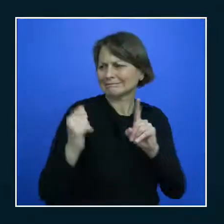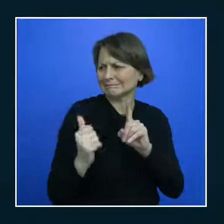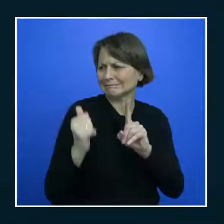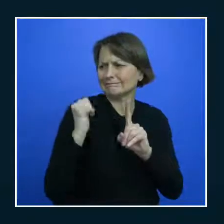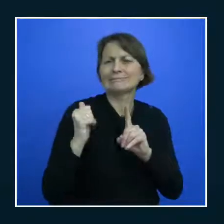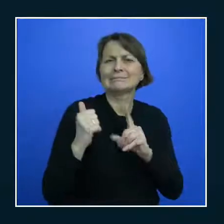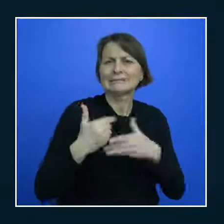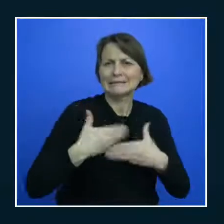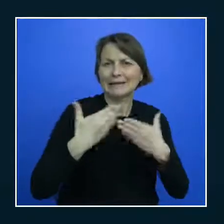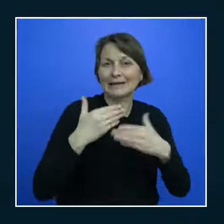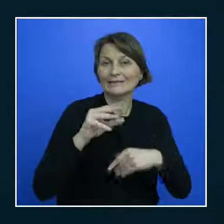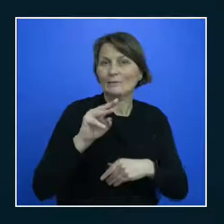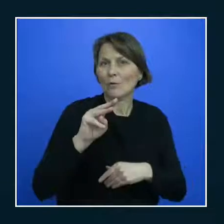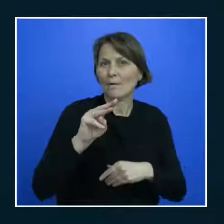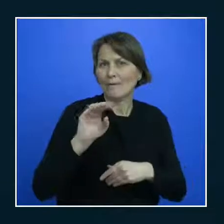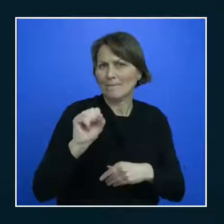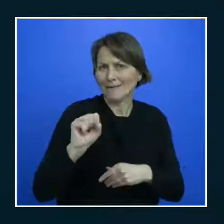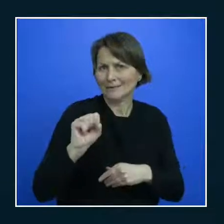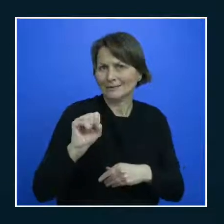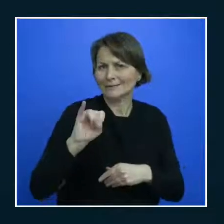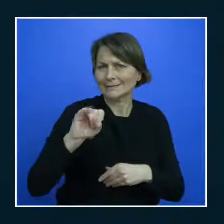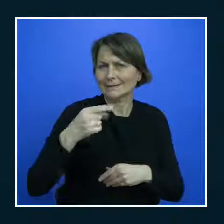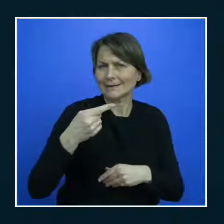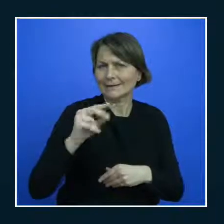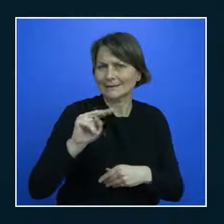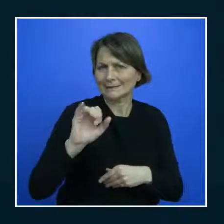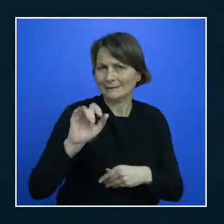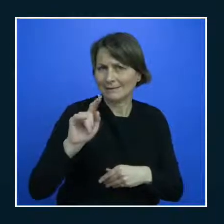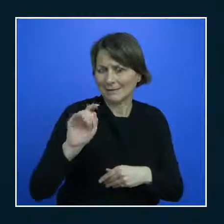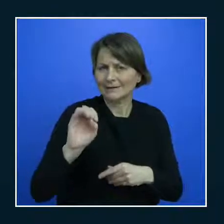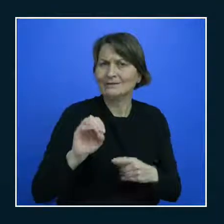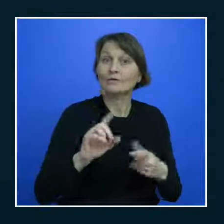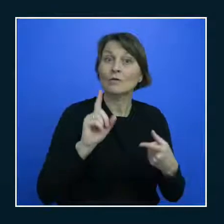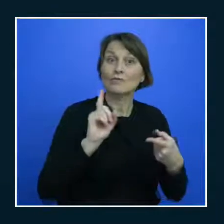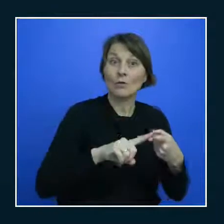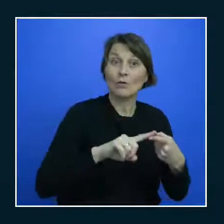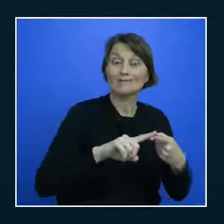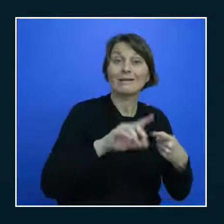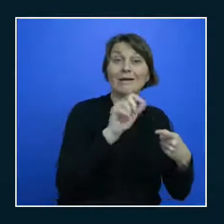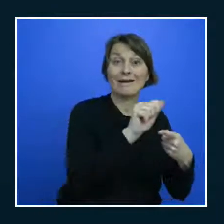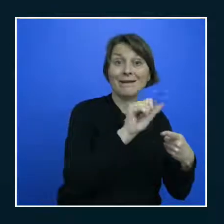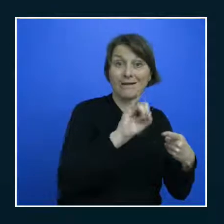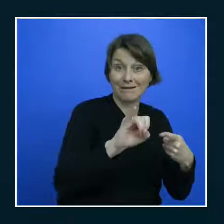It was the first chapter in the Book of News, AI, so that was convenient.